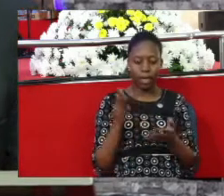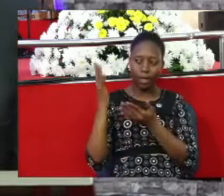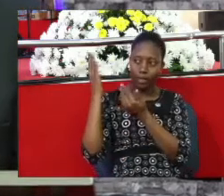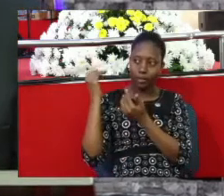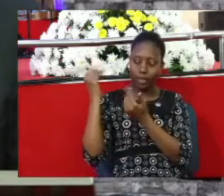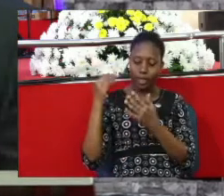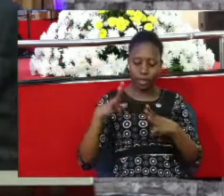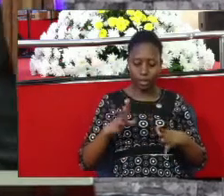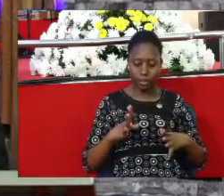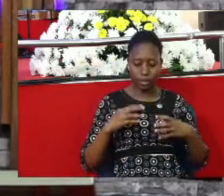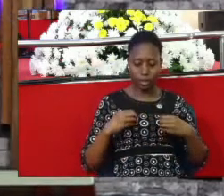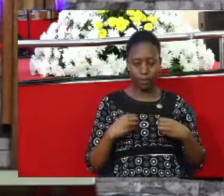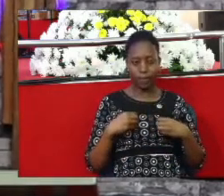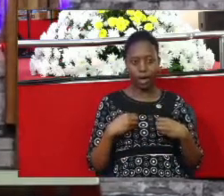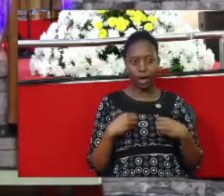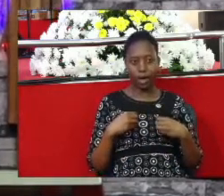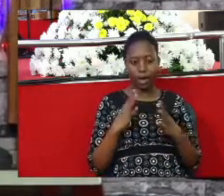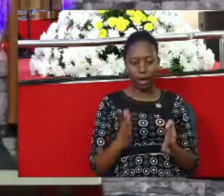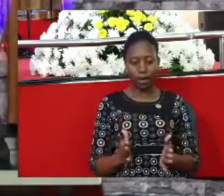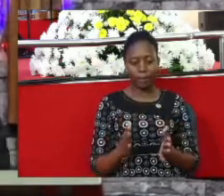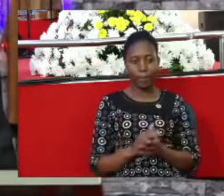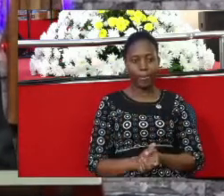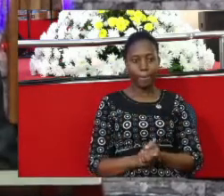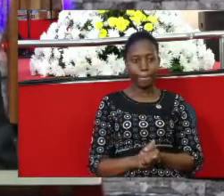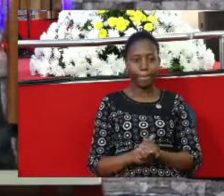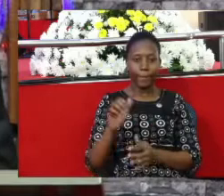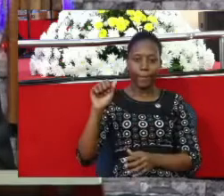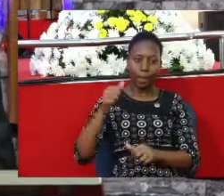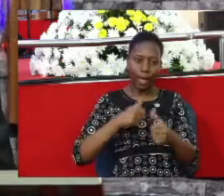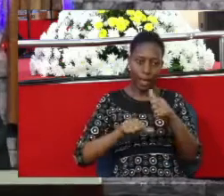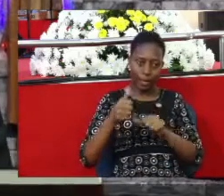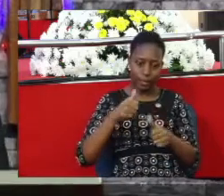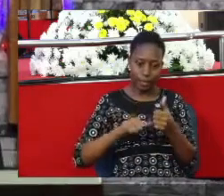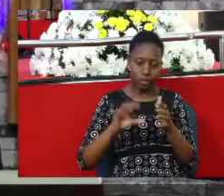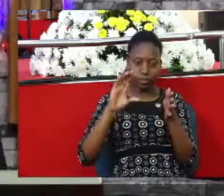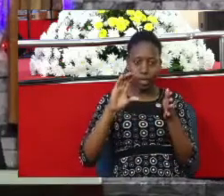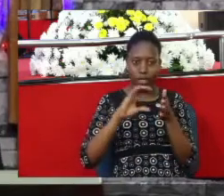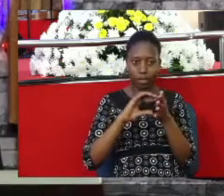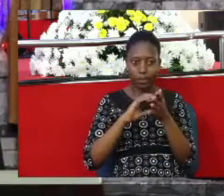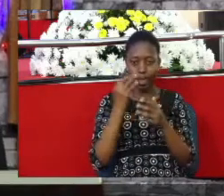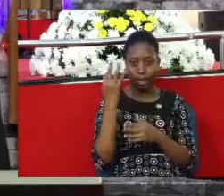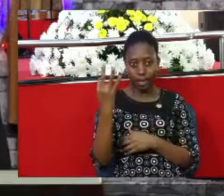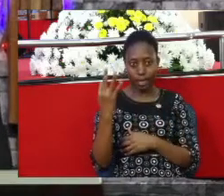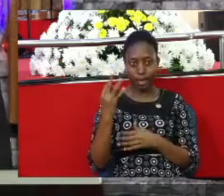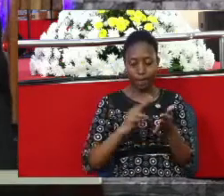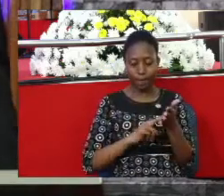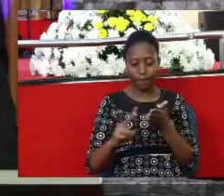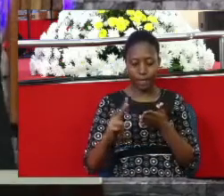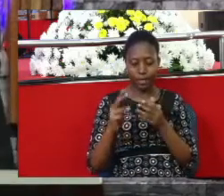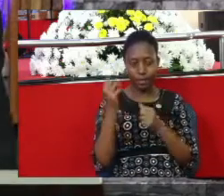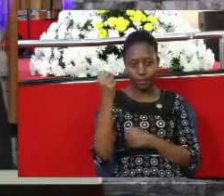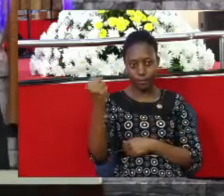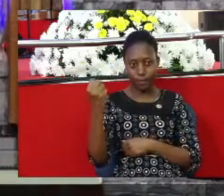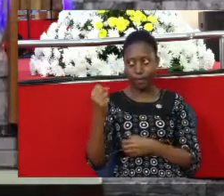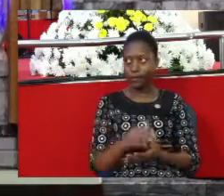A couple of scriptures. Acts 3:5. So he gave them his attention, expecting to receive something from